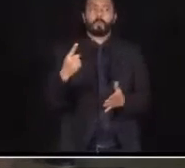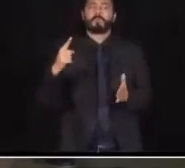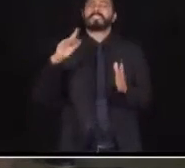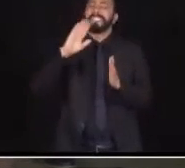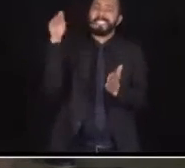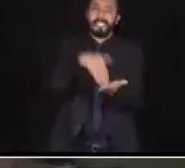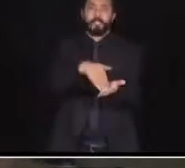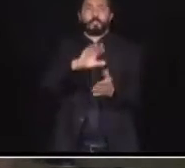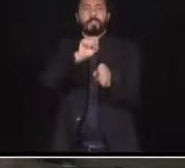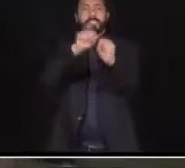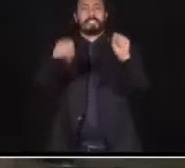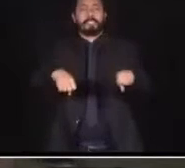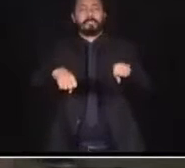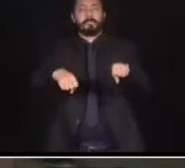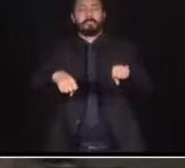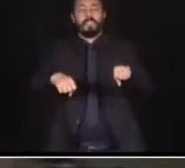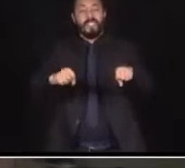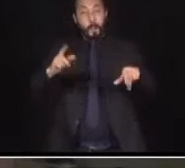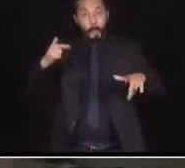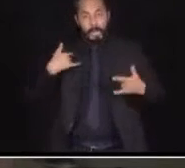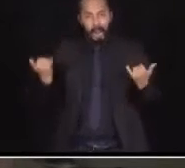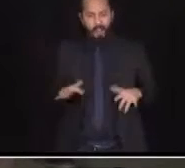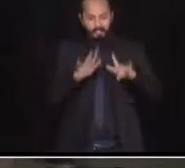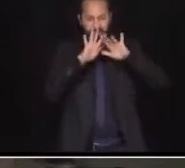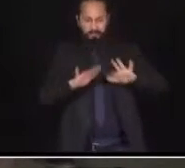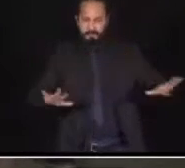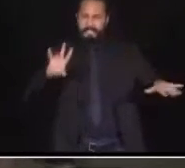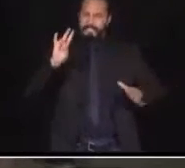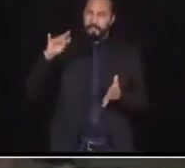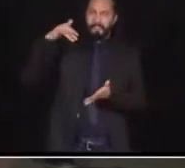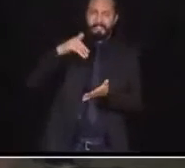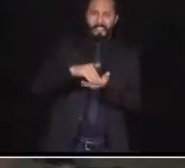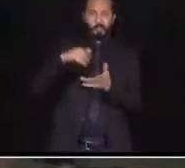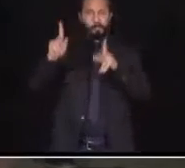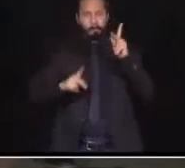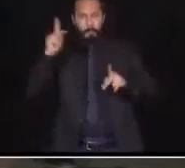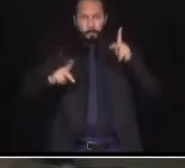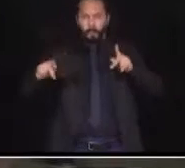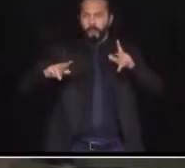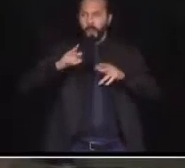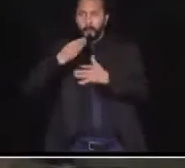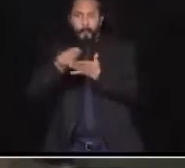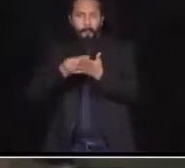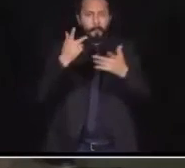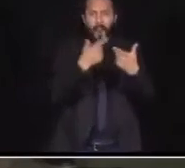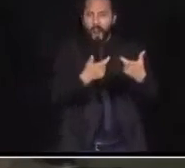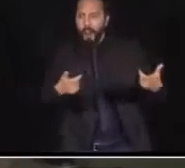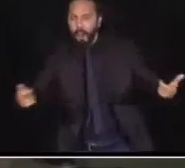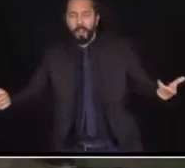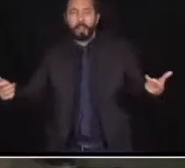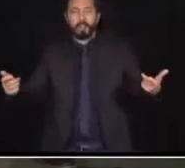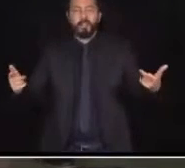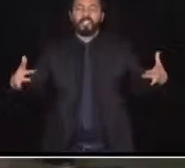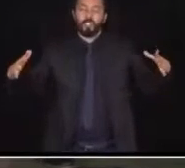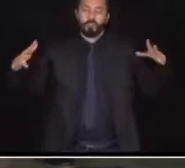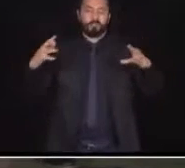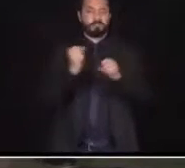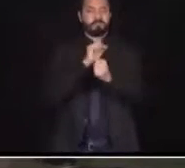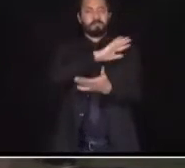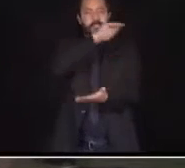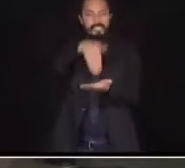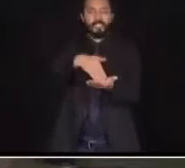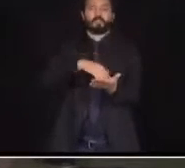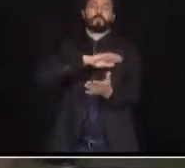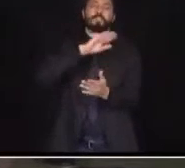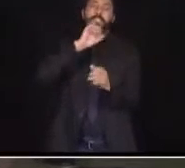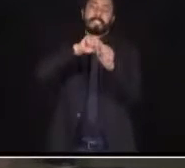7,000 purchasing agents, that's ridiculous. And everyone has their favorite little guy or gal and going through distributors.